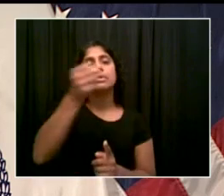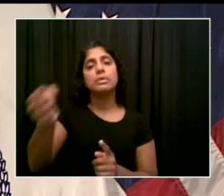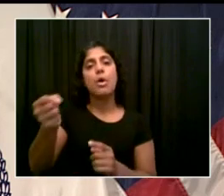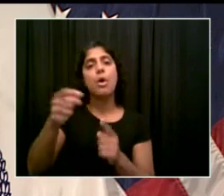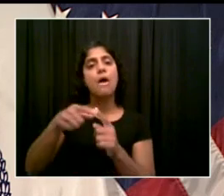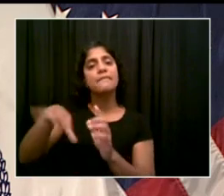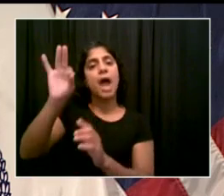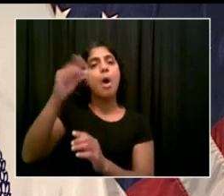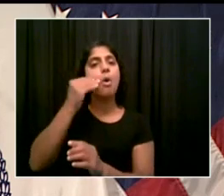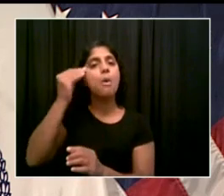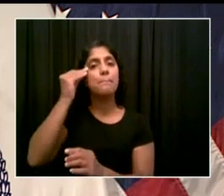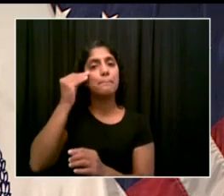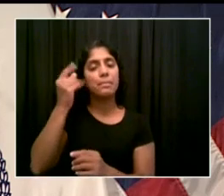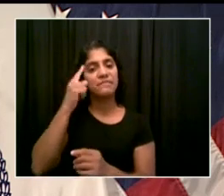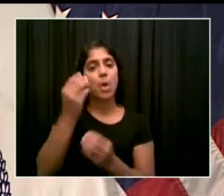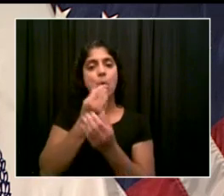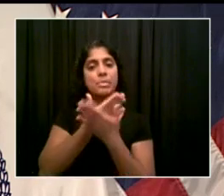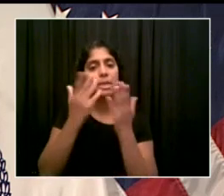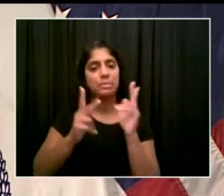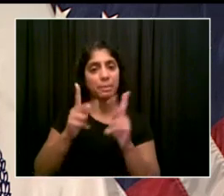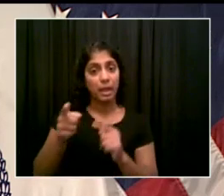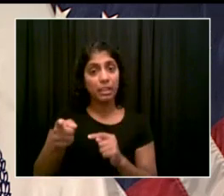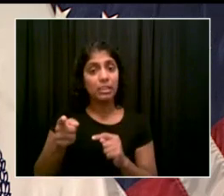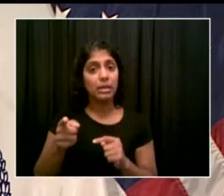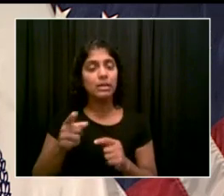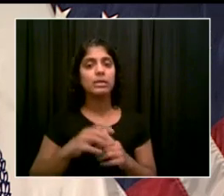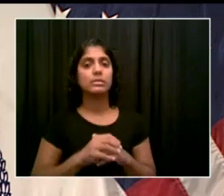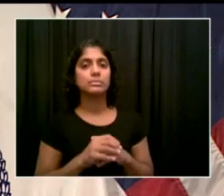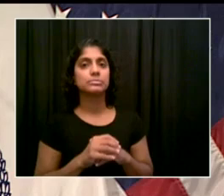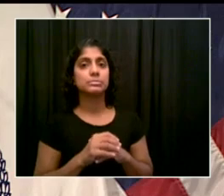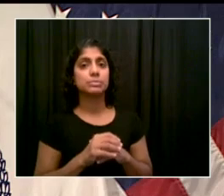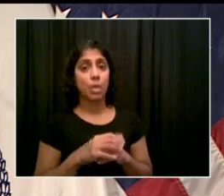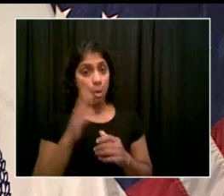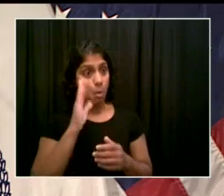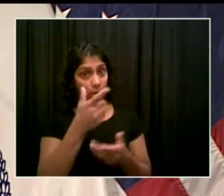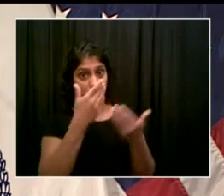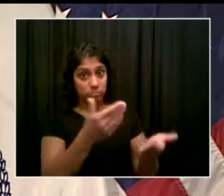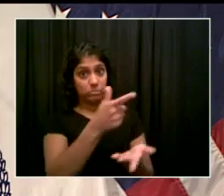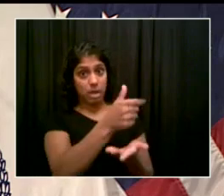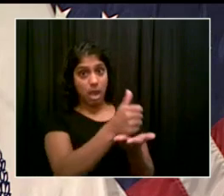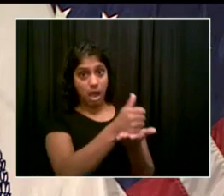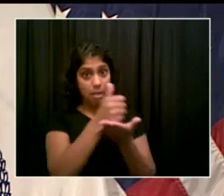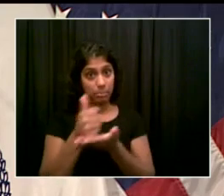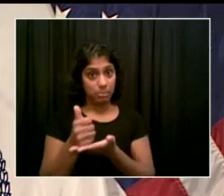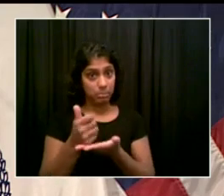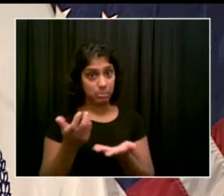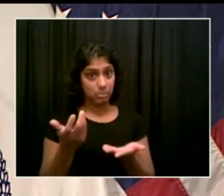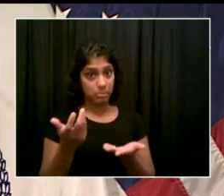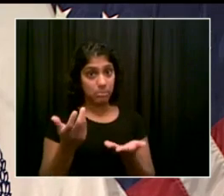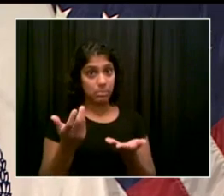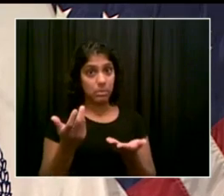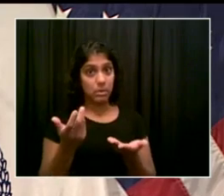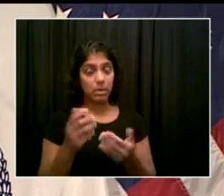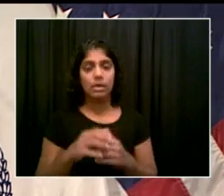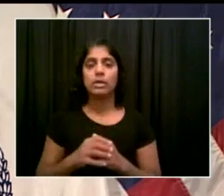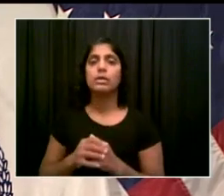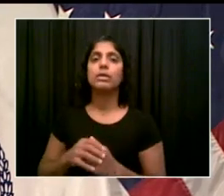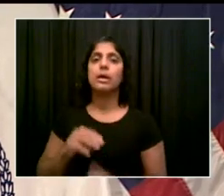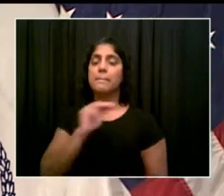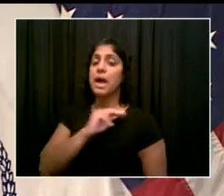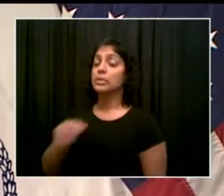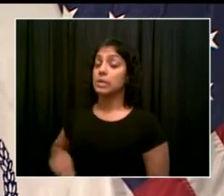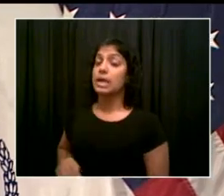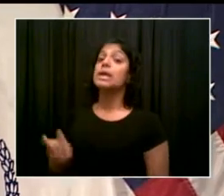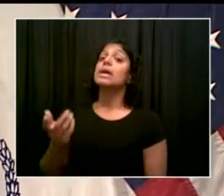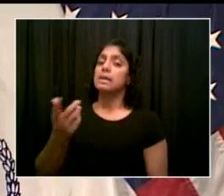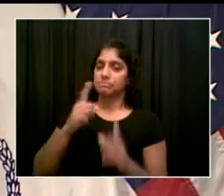how to align the city policy and the state policy. The state legislature did something great and paralleled the action